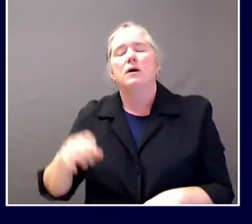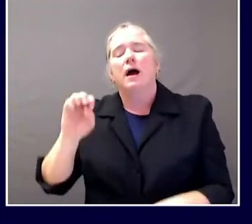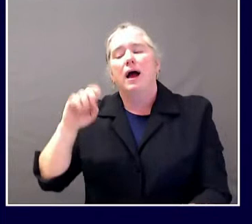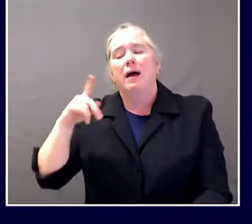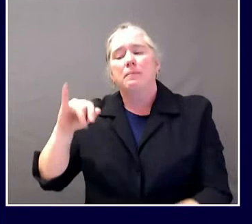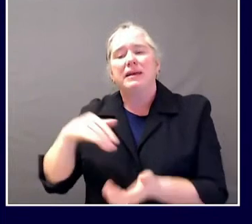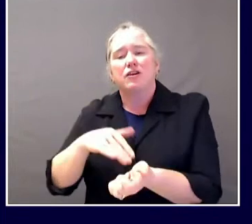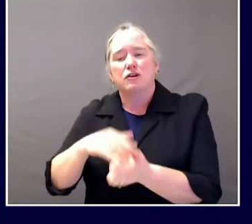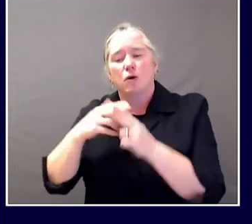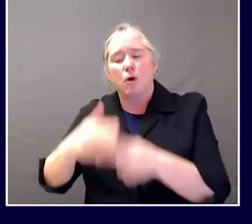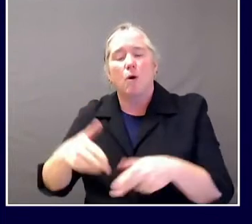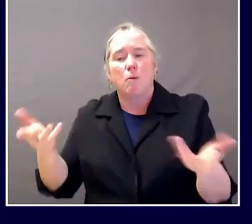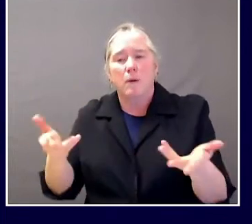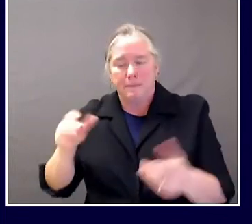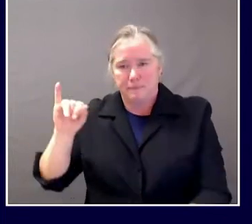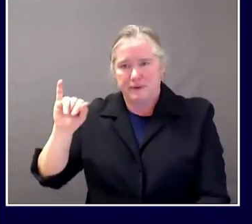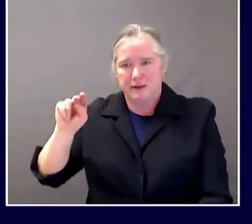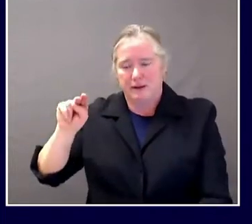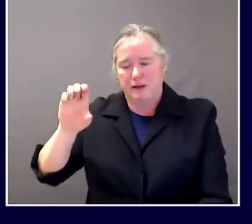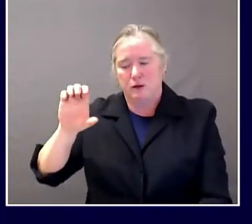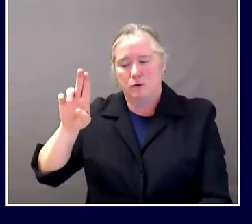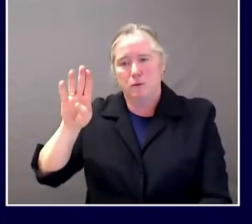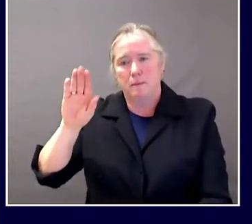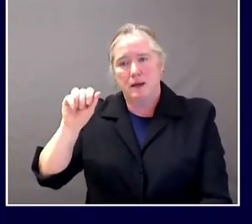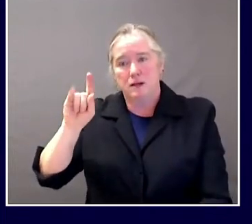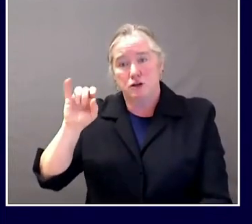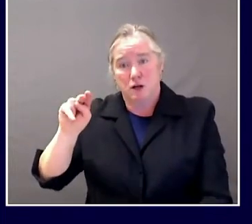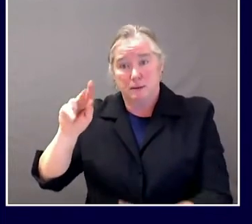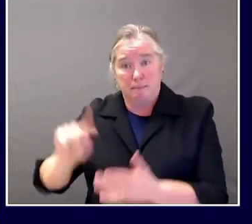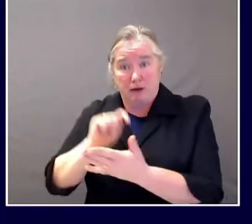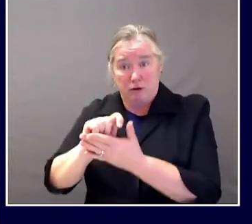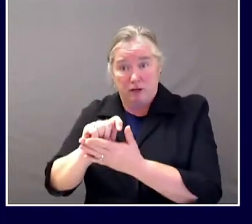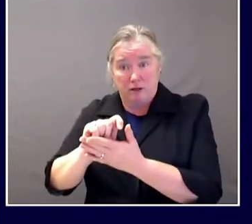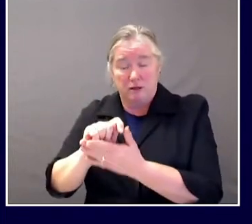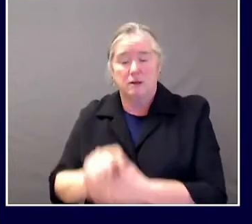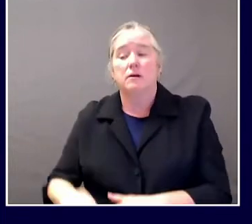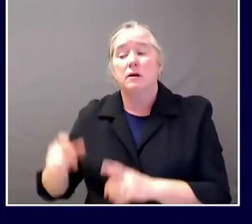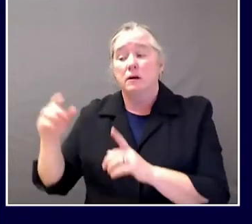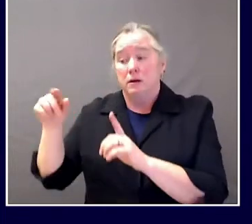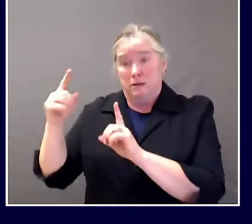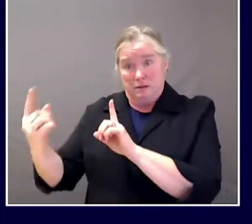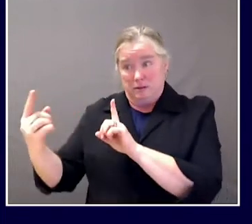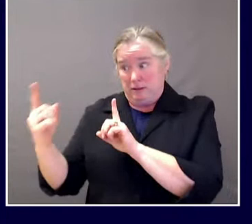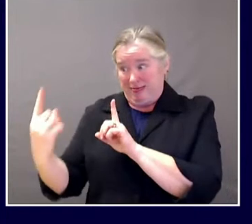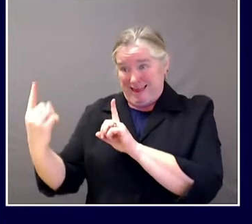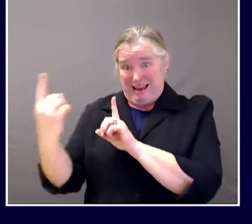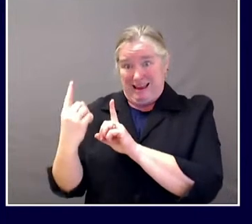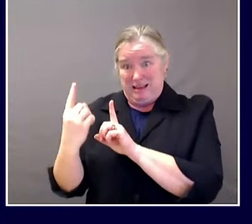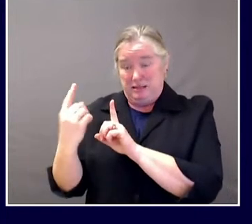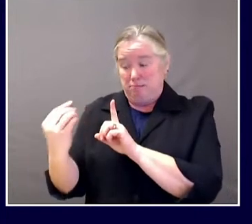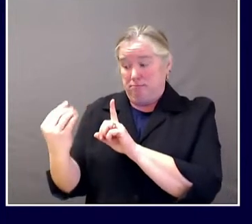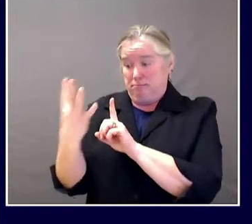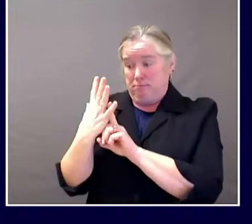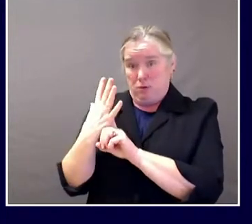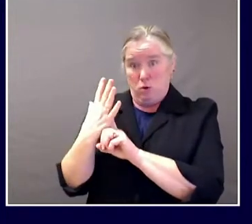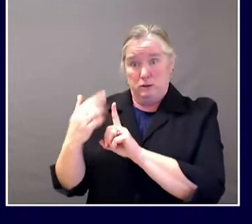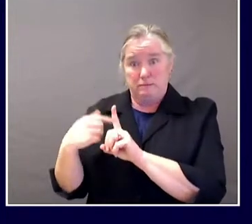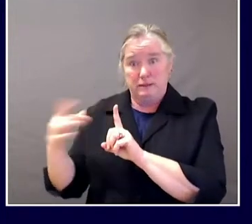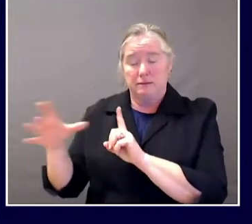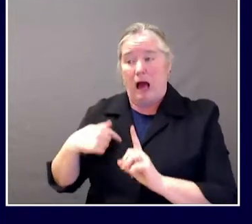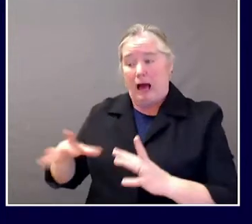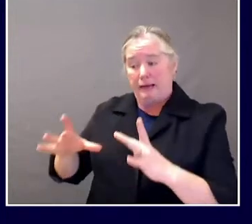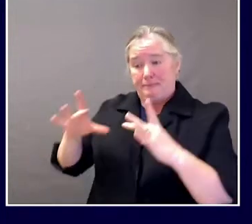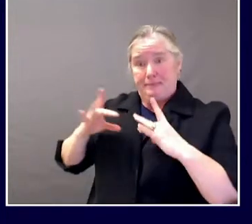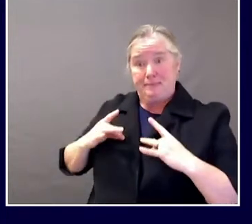incubation period, the time between when you were first exposed to a virus or a bacteria, and then the